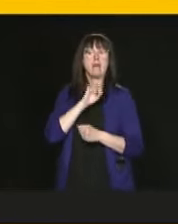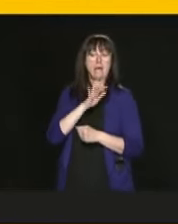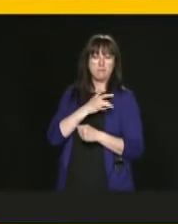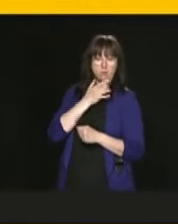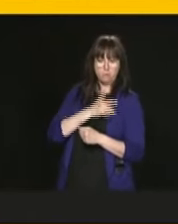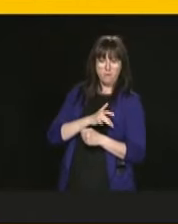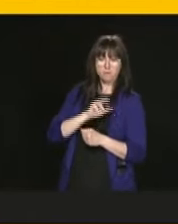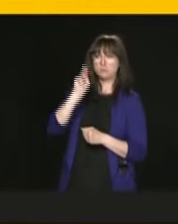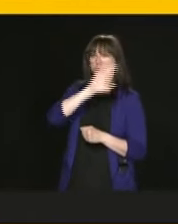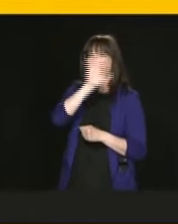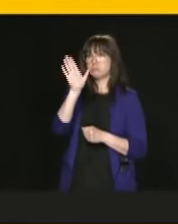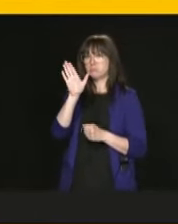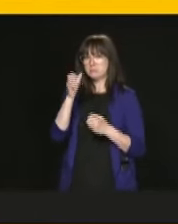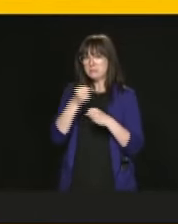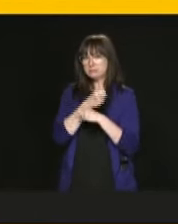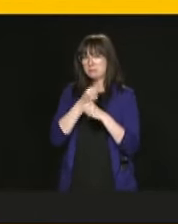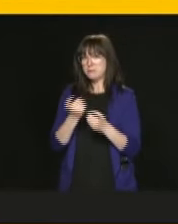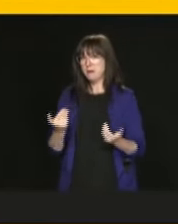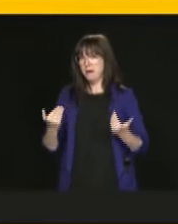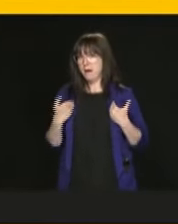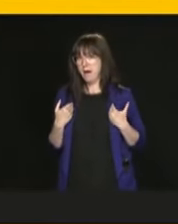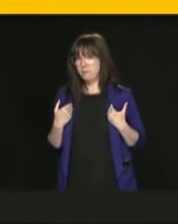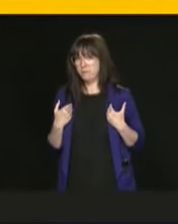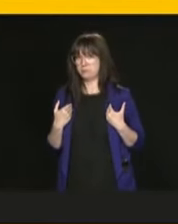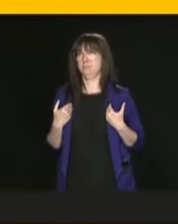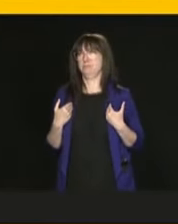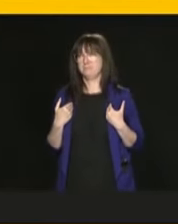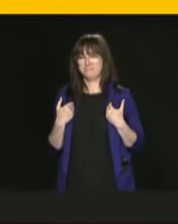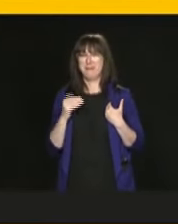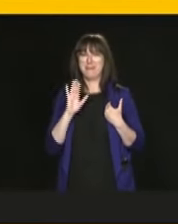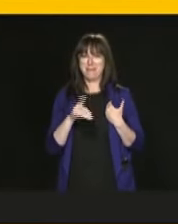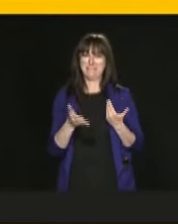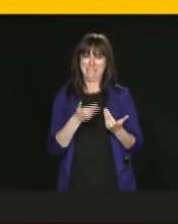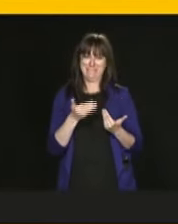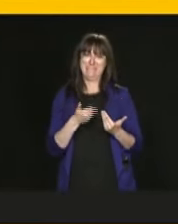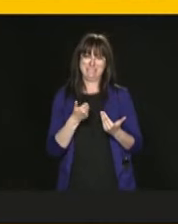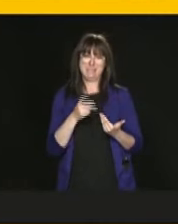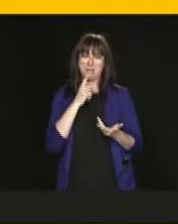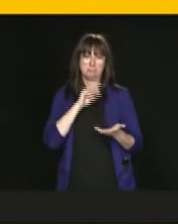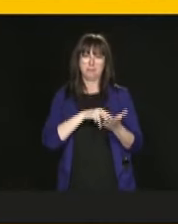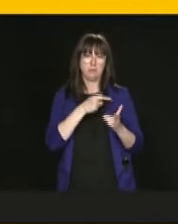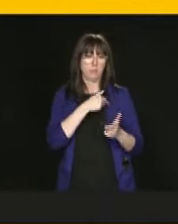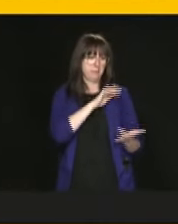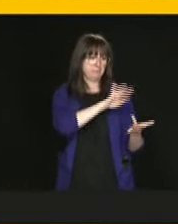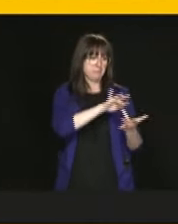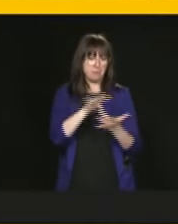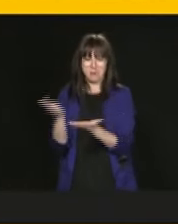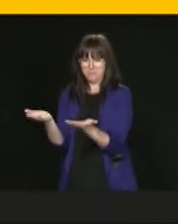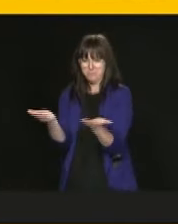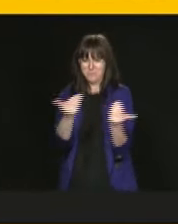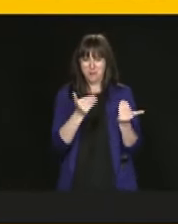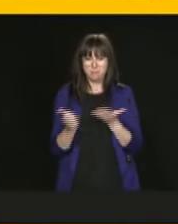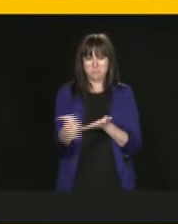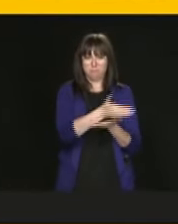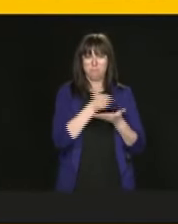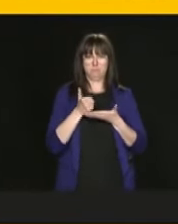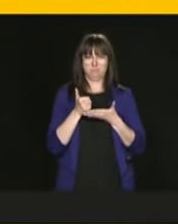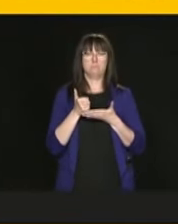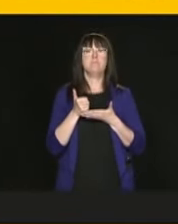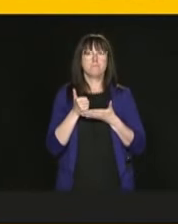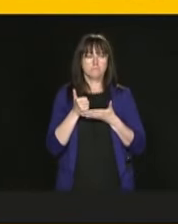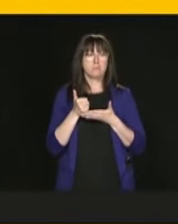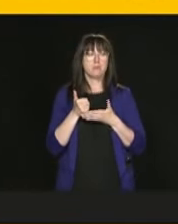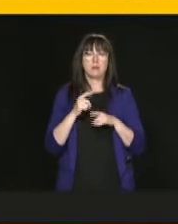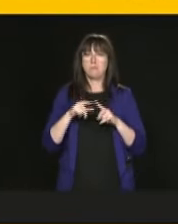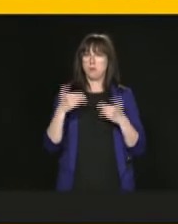the easy part. And it's a question of really coordinating. And because we are moving at the rate that we are moving, it's a question of gathering that